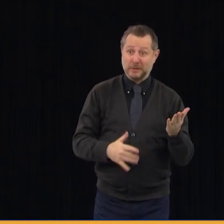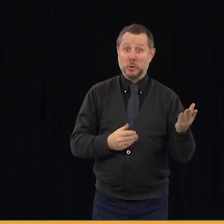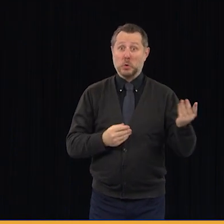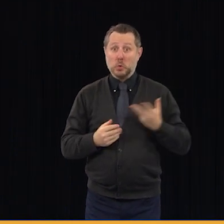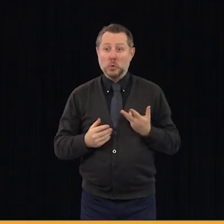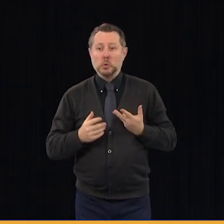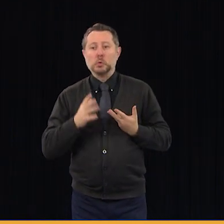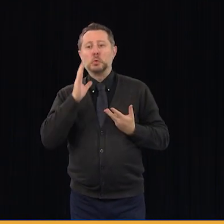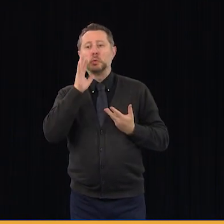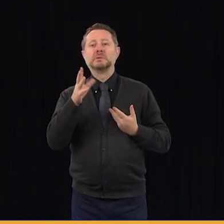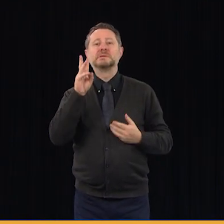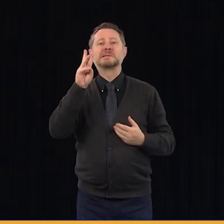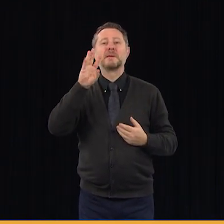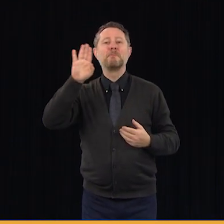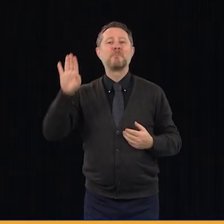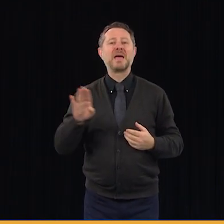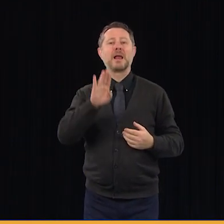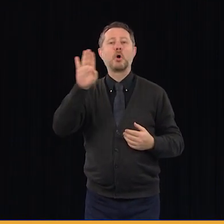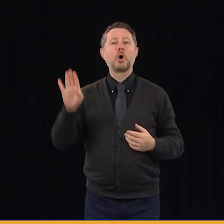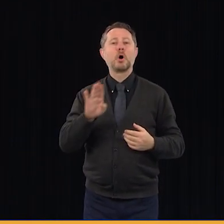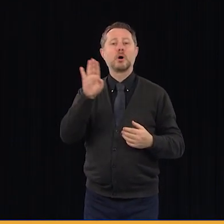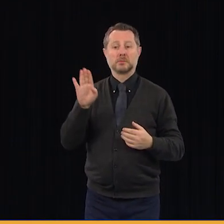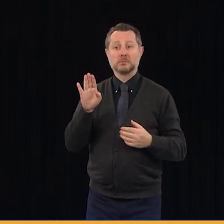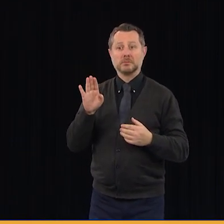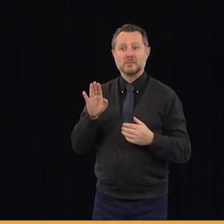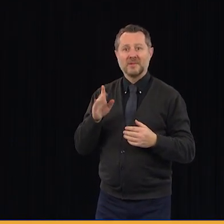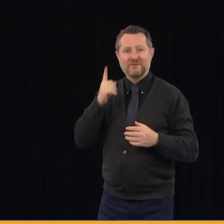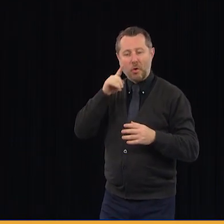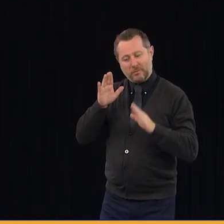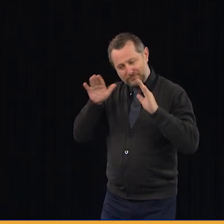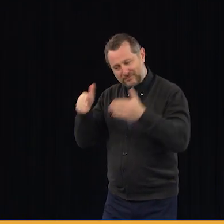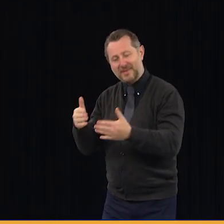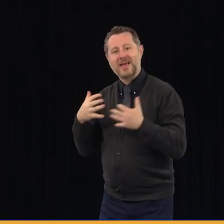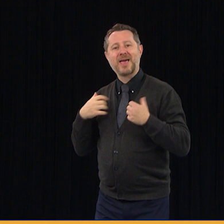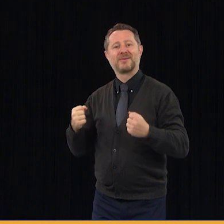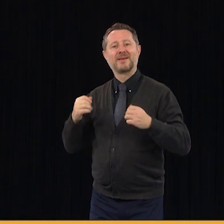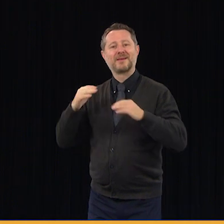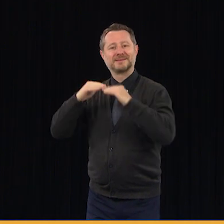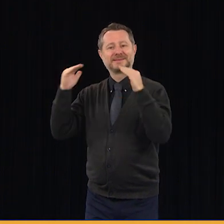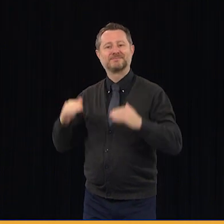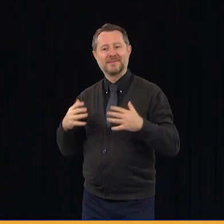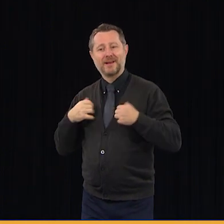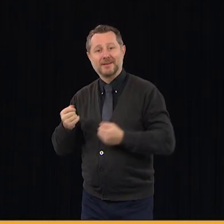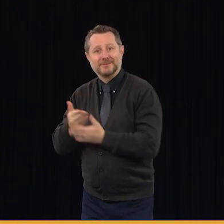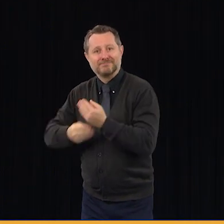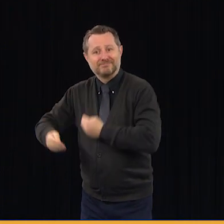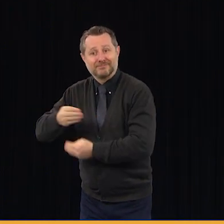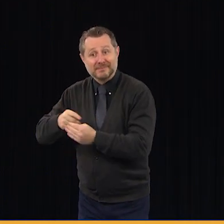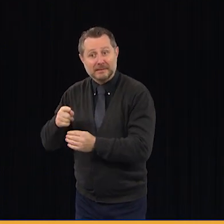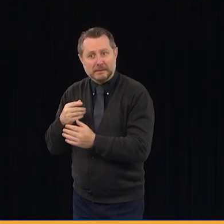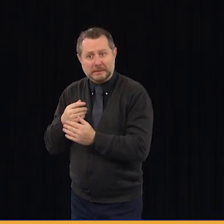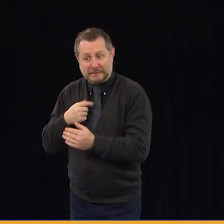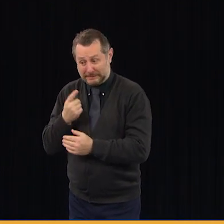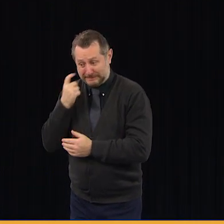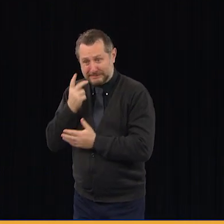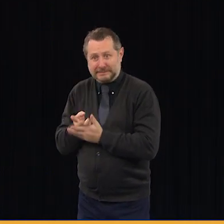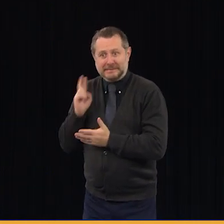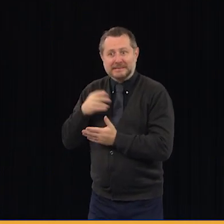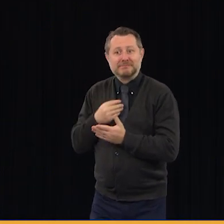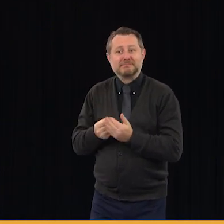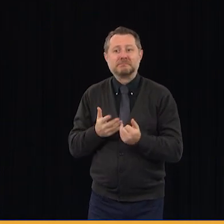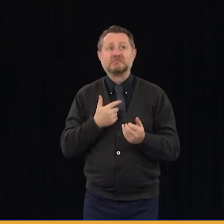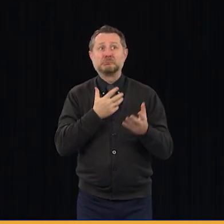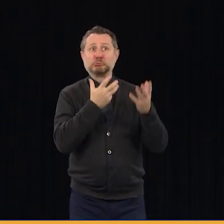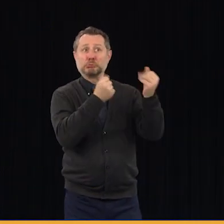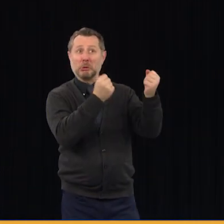billion to health care. When we did our state budget a couple of weeks ago, we believed what they said, and we